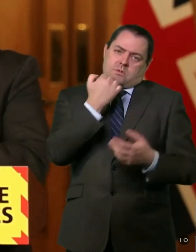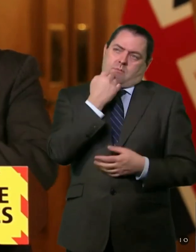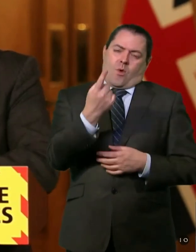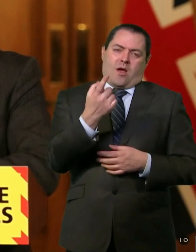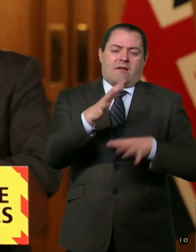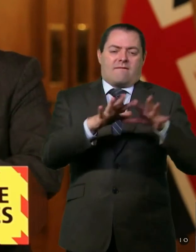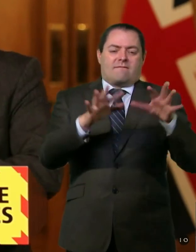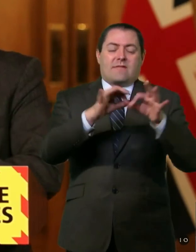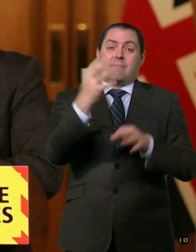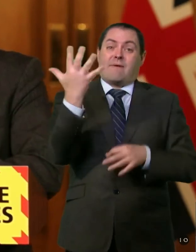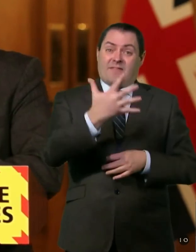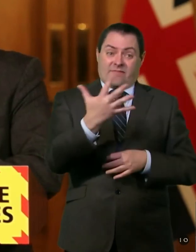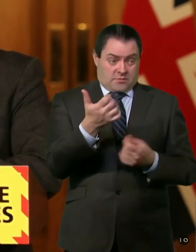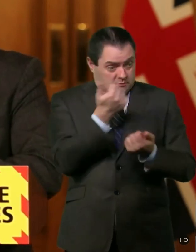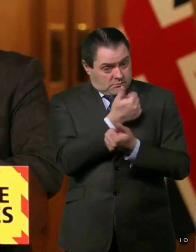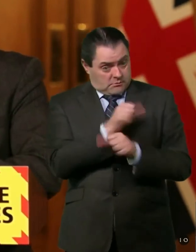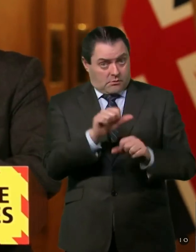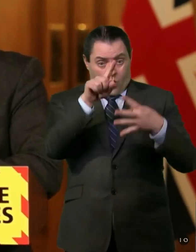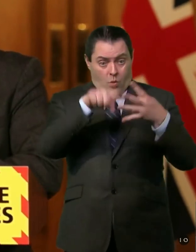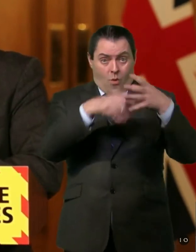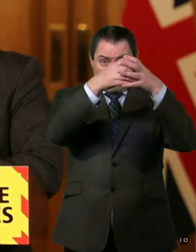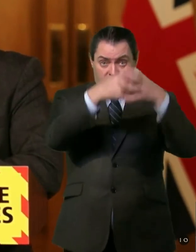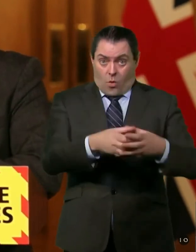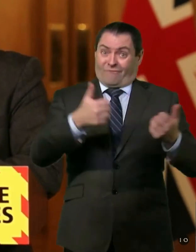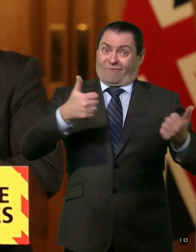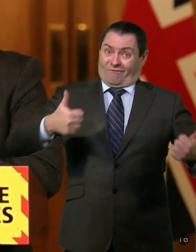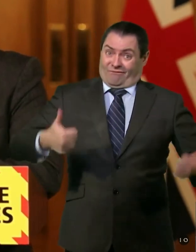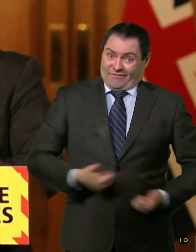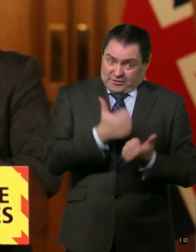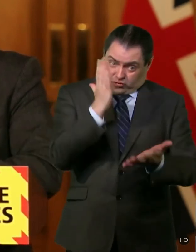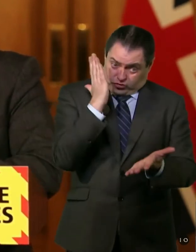of getting those most vulnerable groups vaccinated.